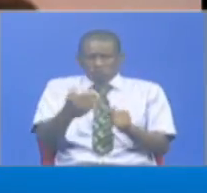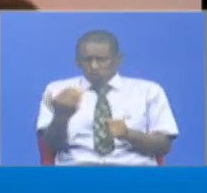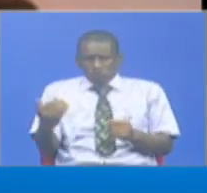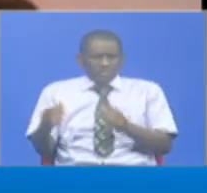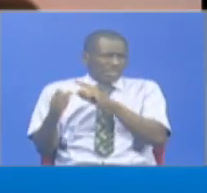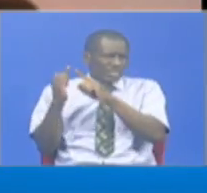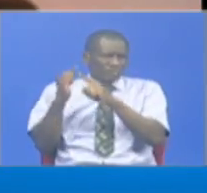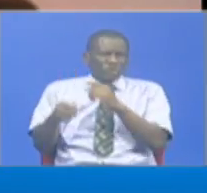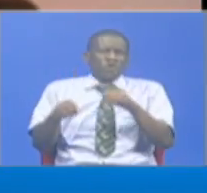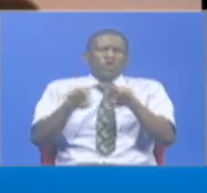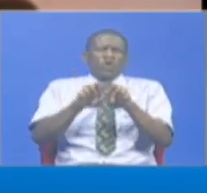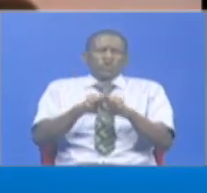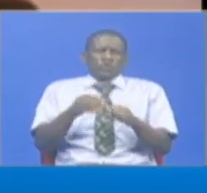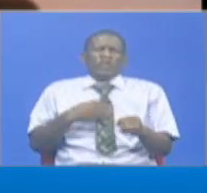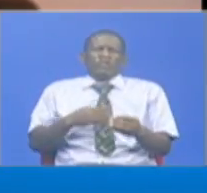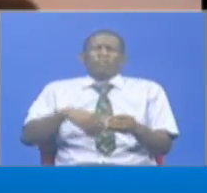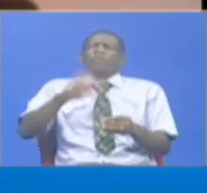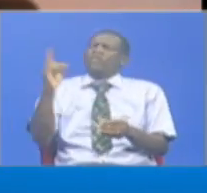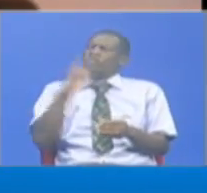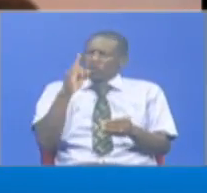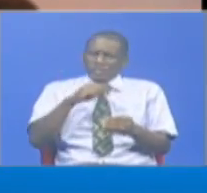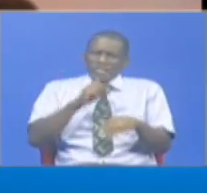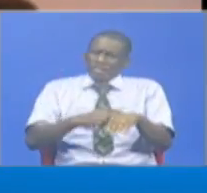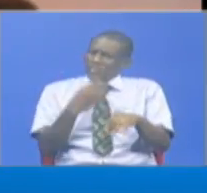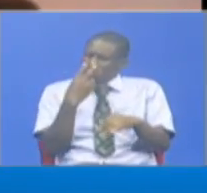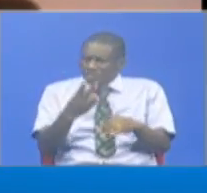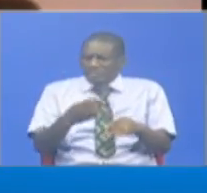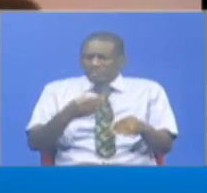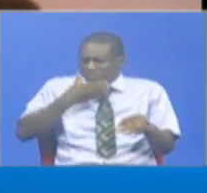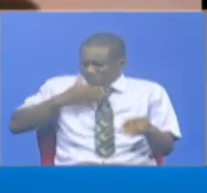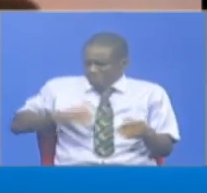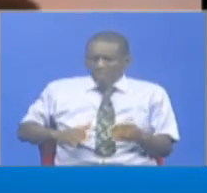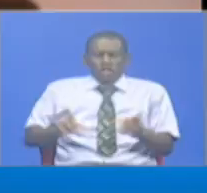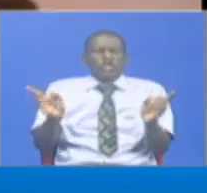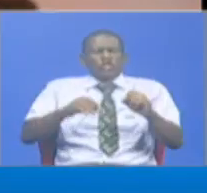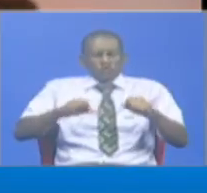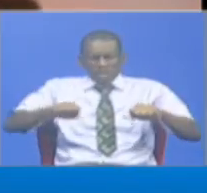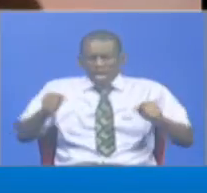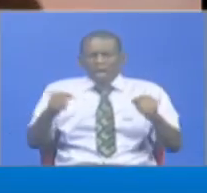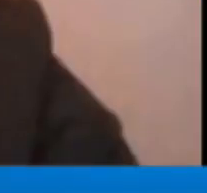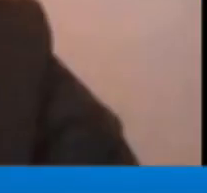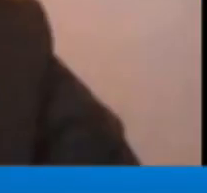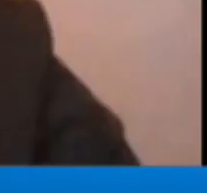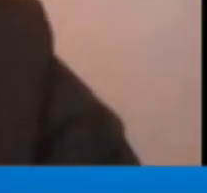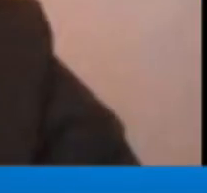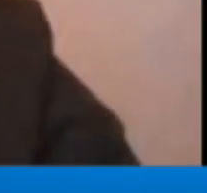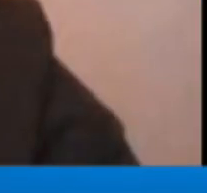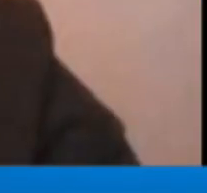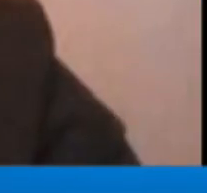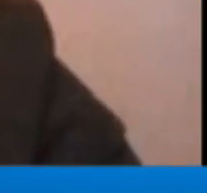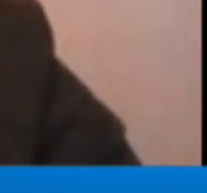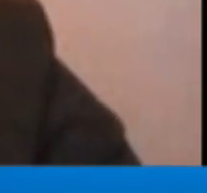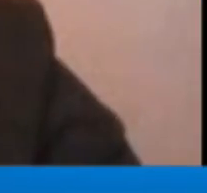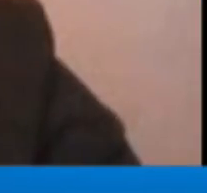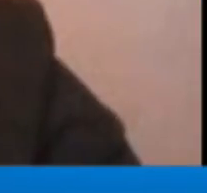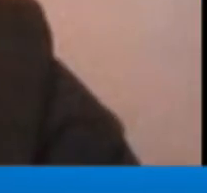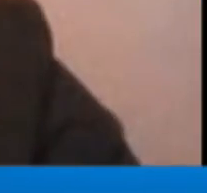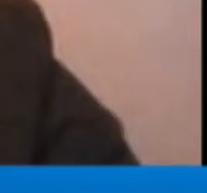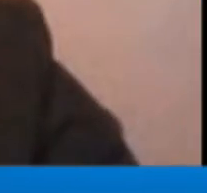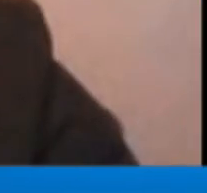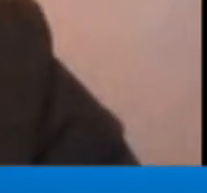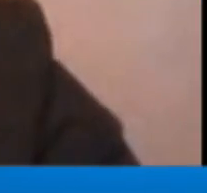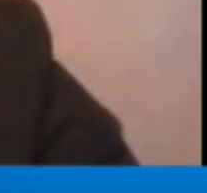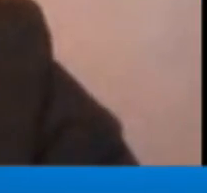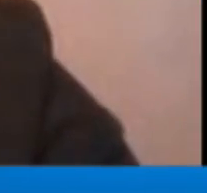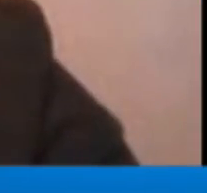course, increased violence. When they watch their parents unhappy and quarreling, and sometimes even witnessing fights, when they watch their parents, you